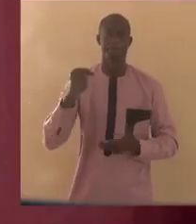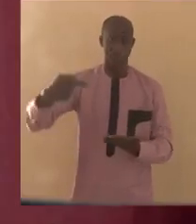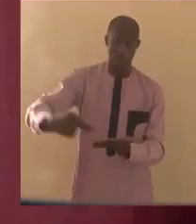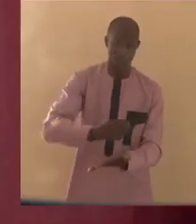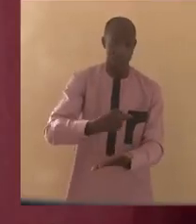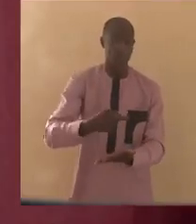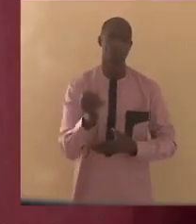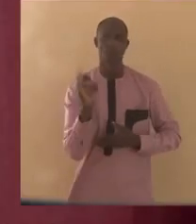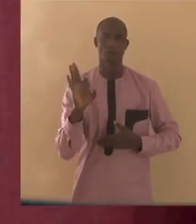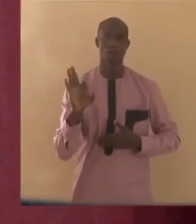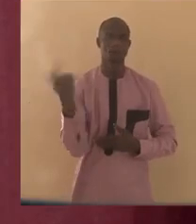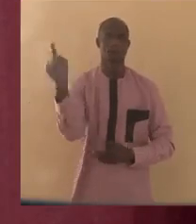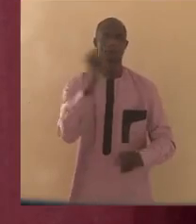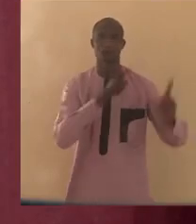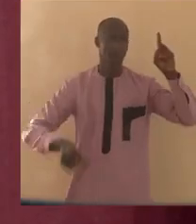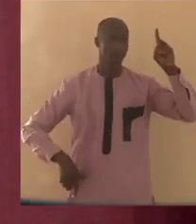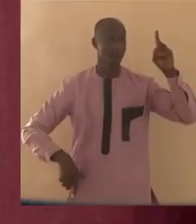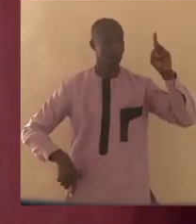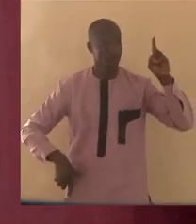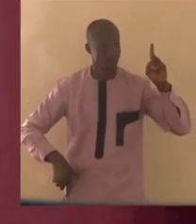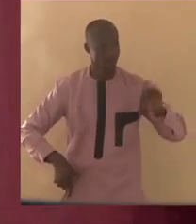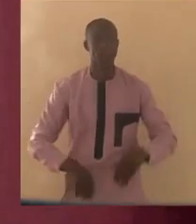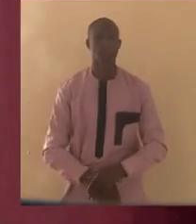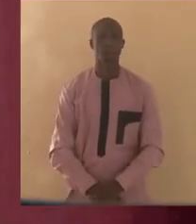The Gospel of the Lord.